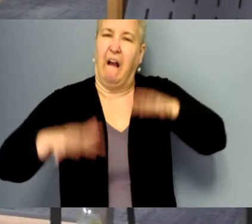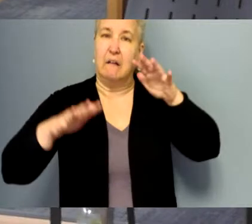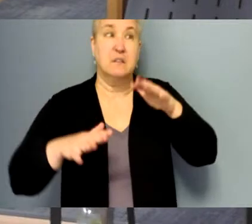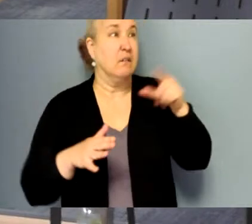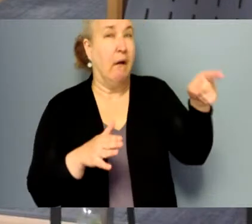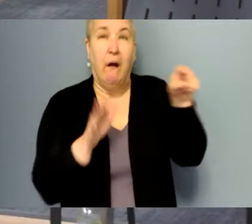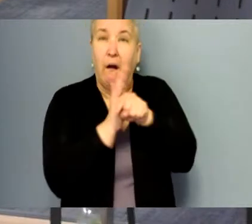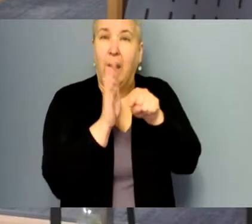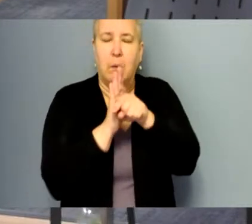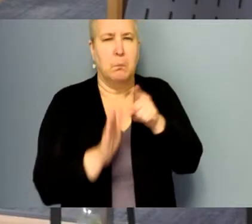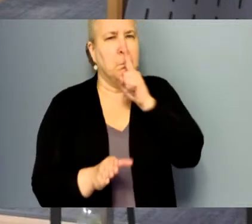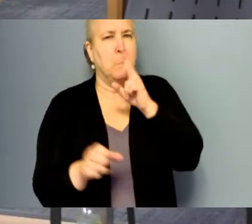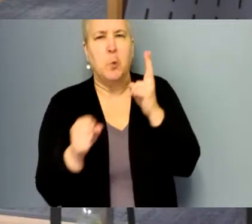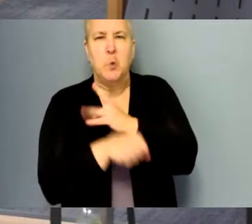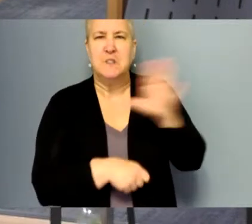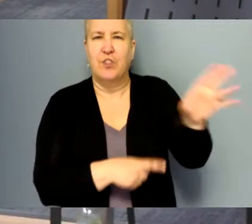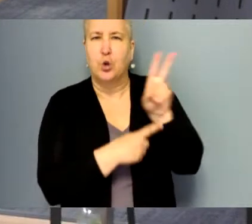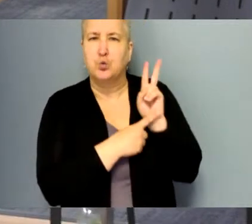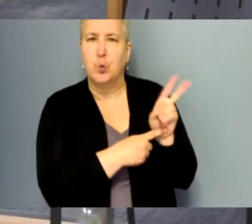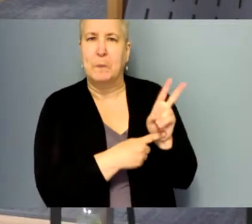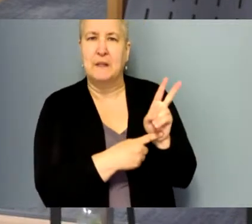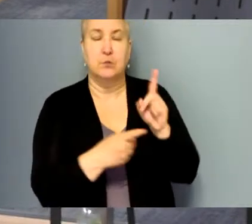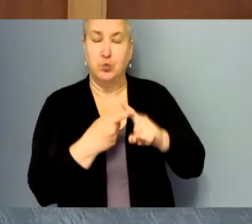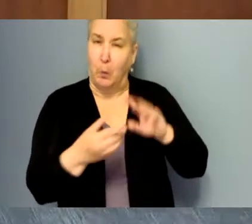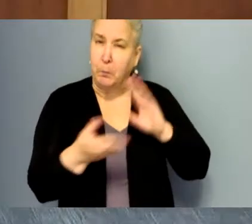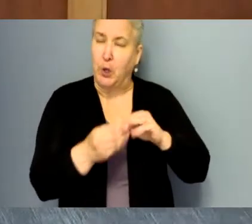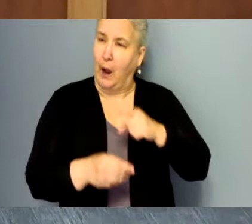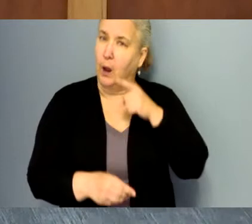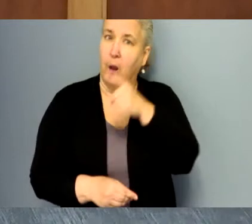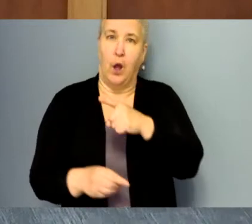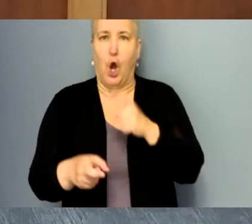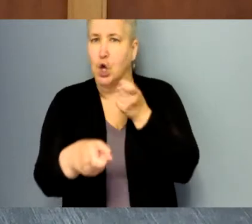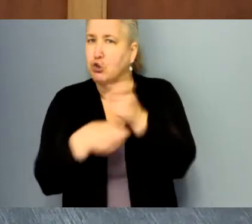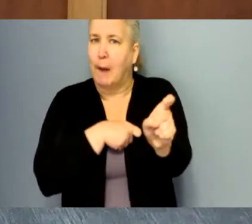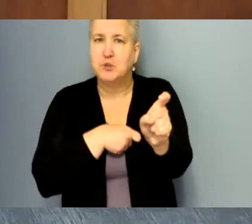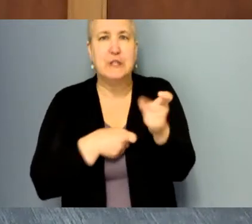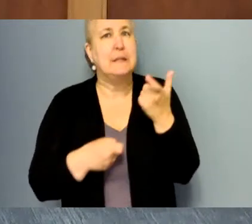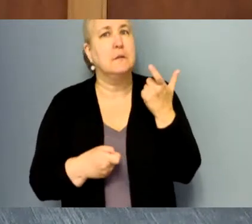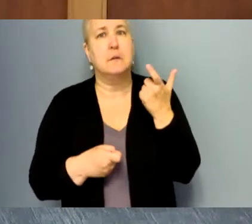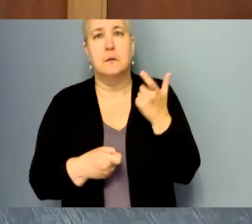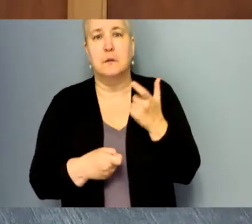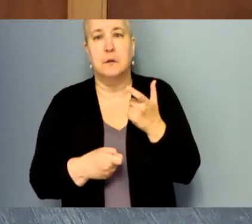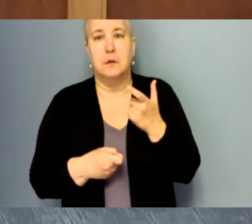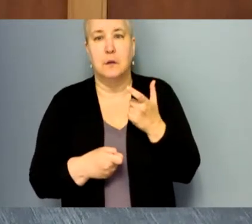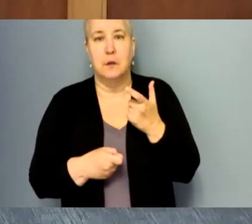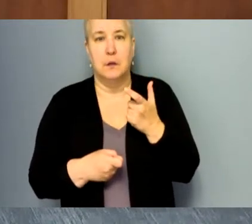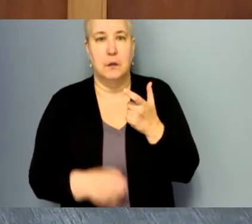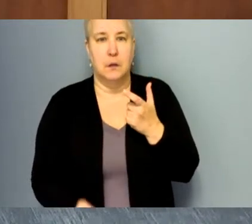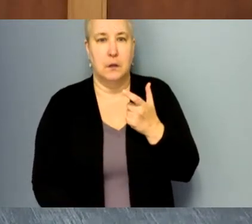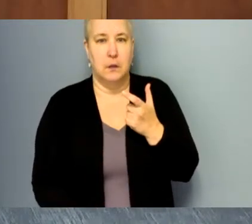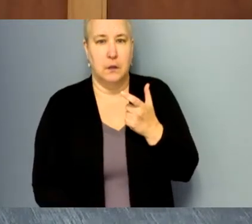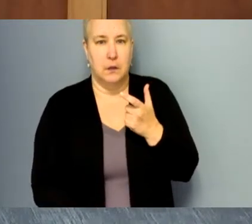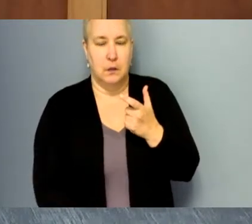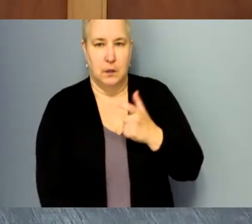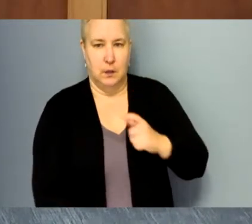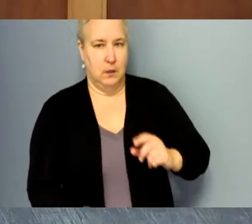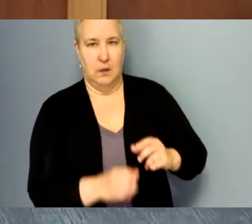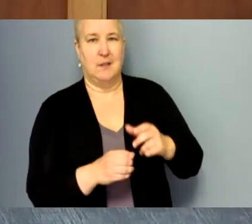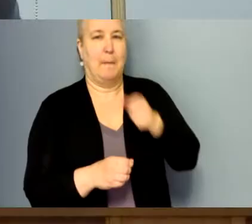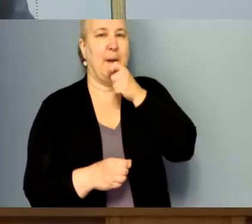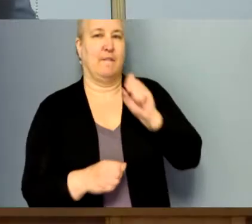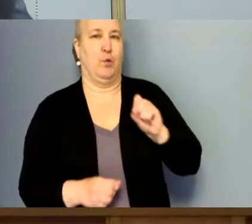negative. They were using their 2 minutes to point out the total corruption on your part. God wins in the end. Thank you.